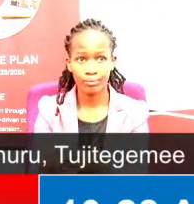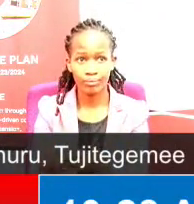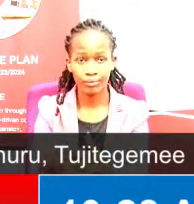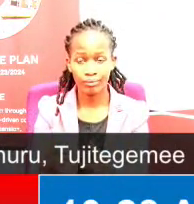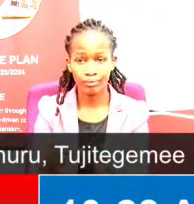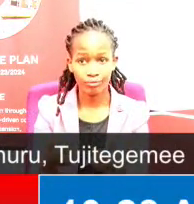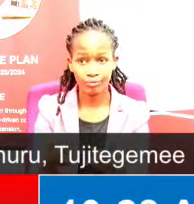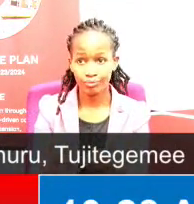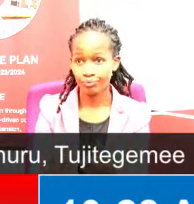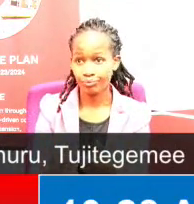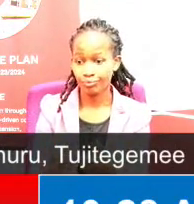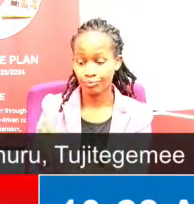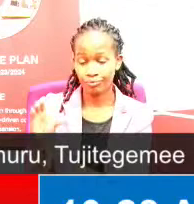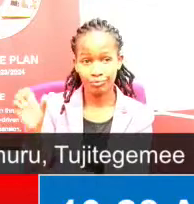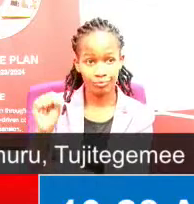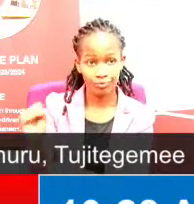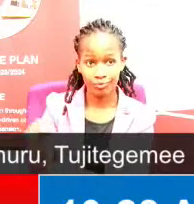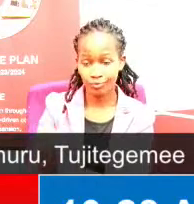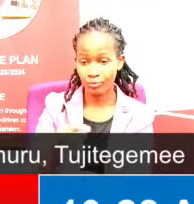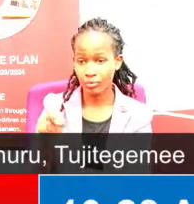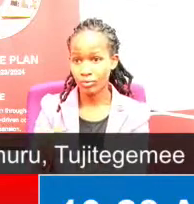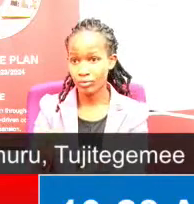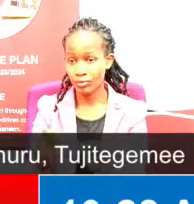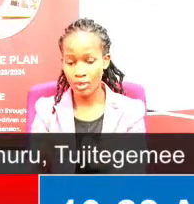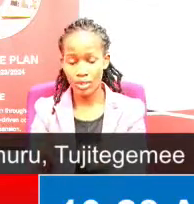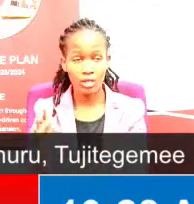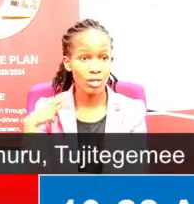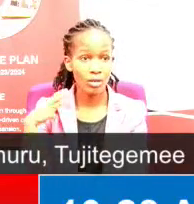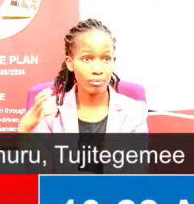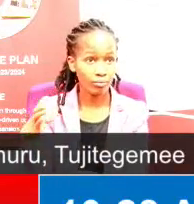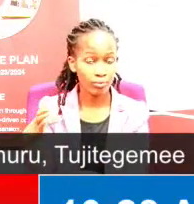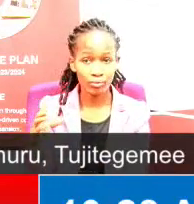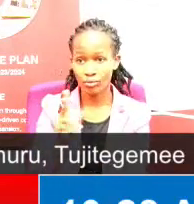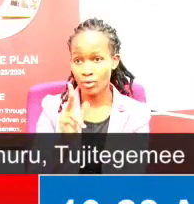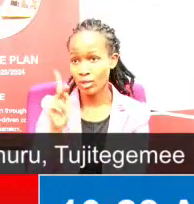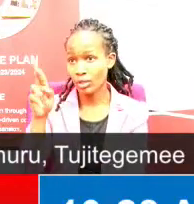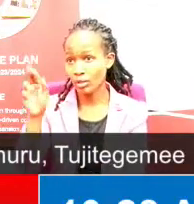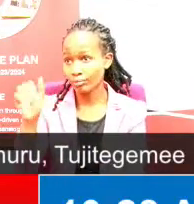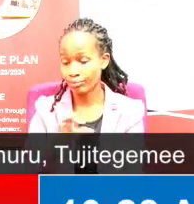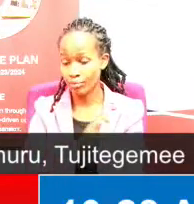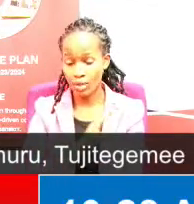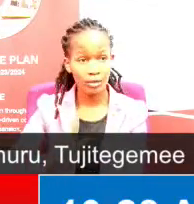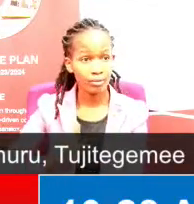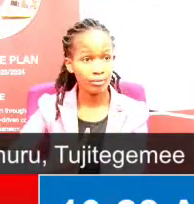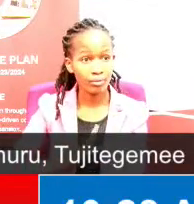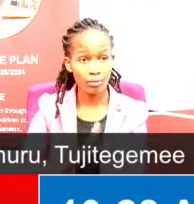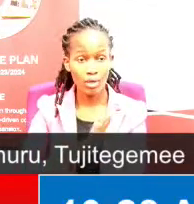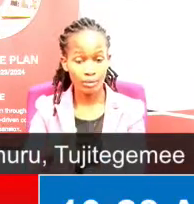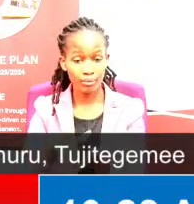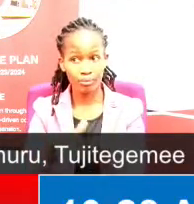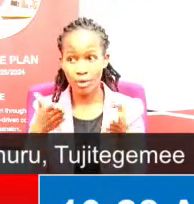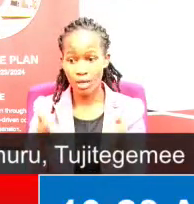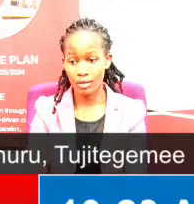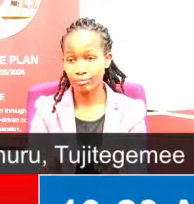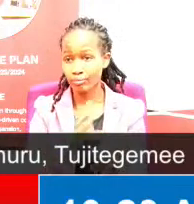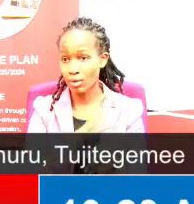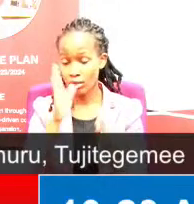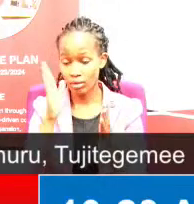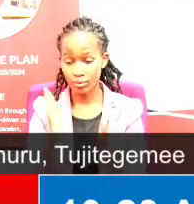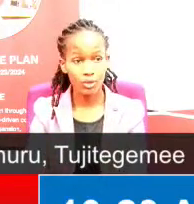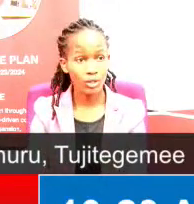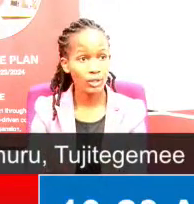Cabinet Secretary, National Treasury, the Chairman, KRA Board, board members present, Commissioner